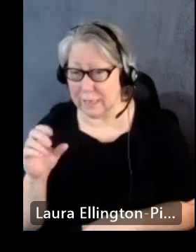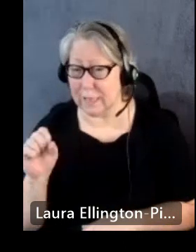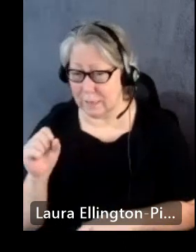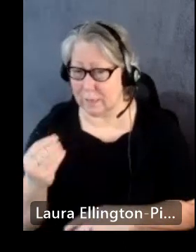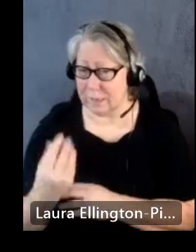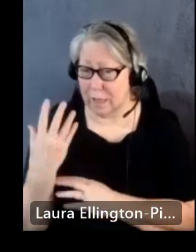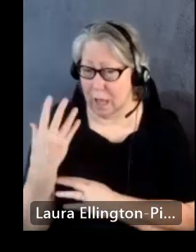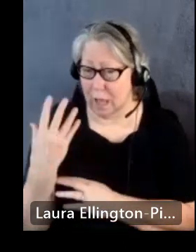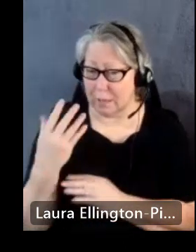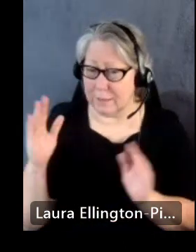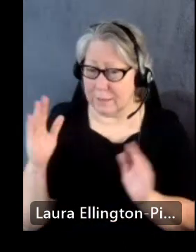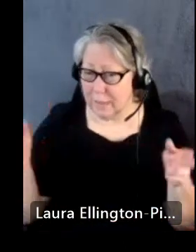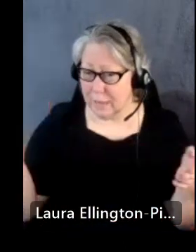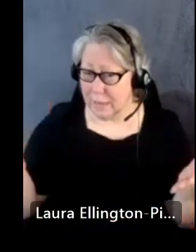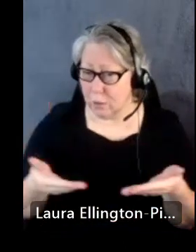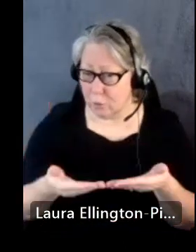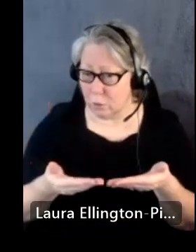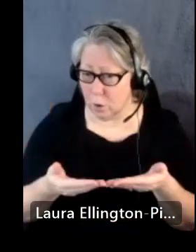BFM.